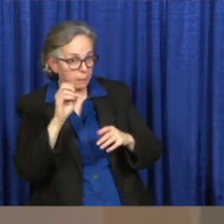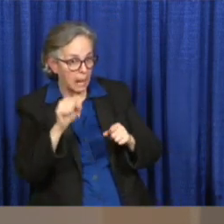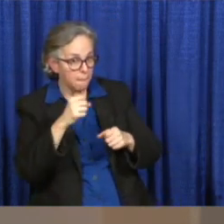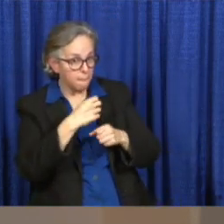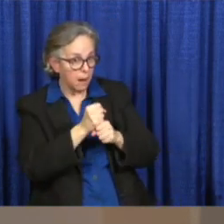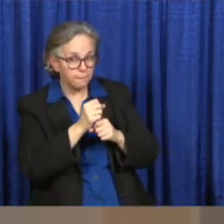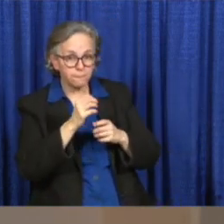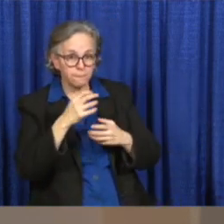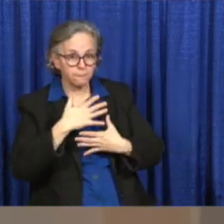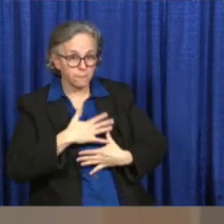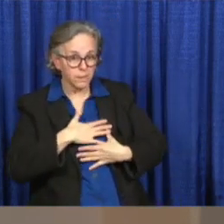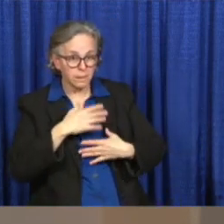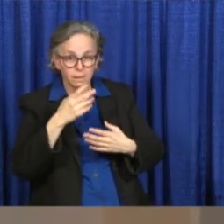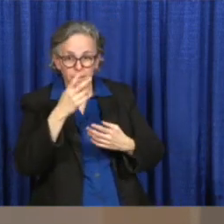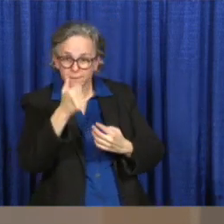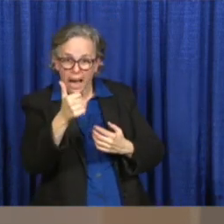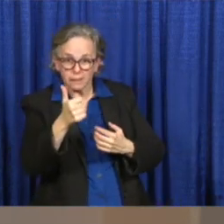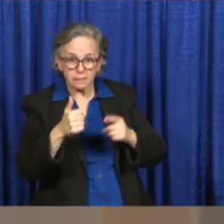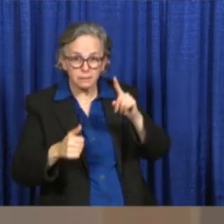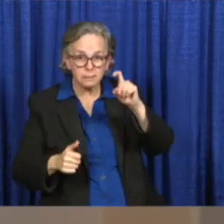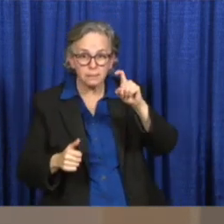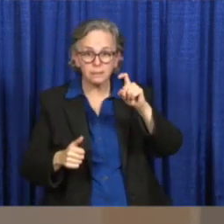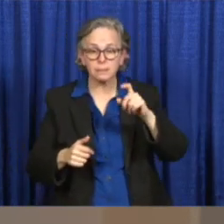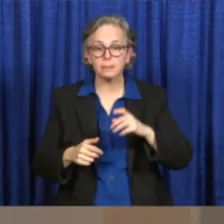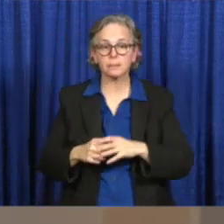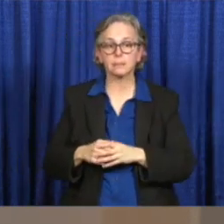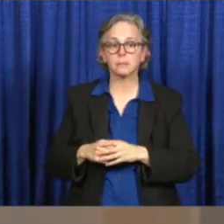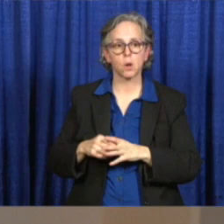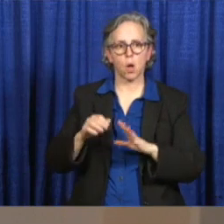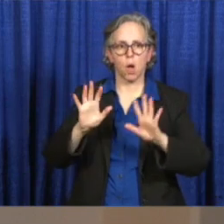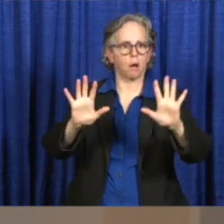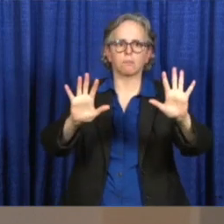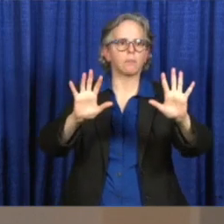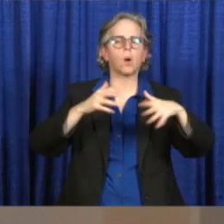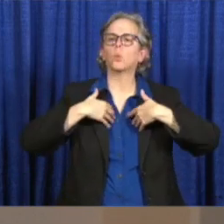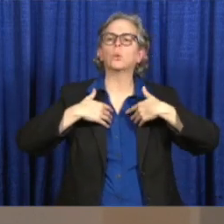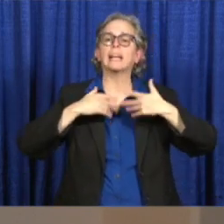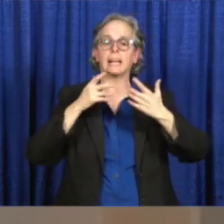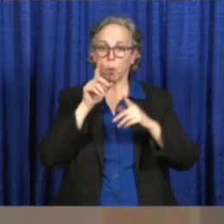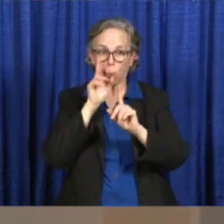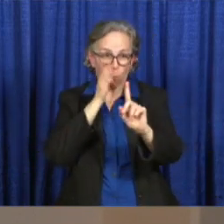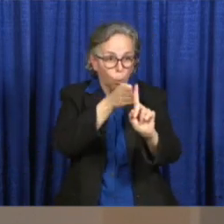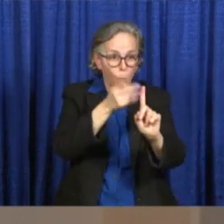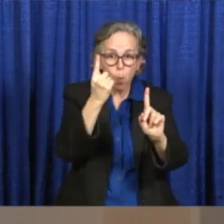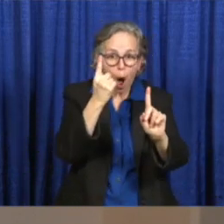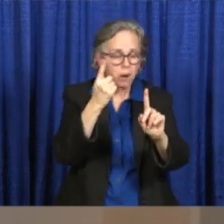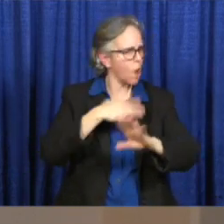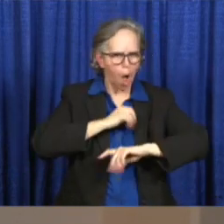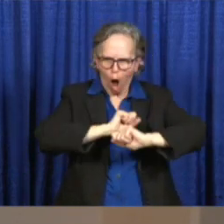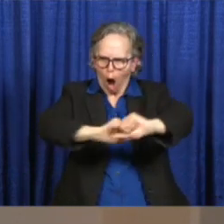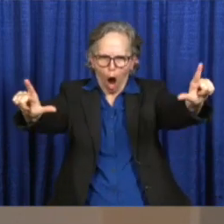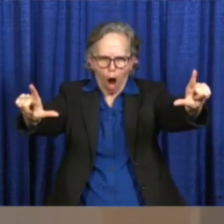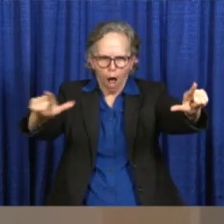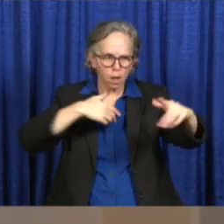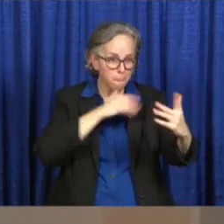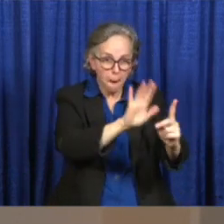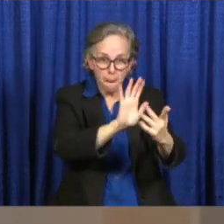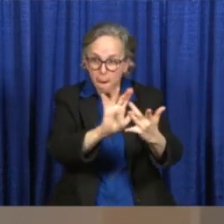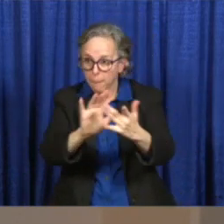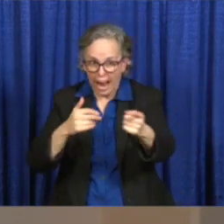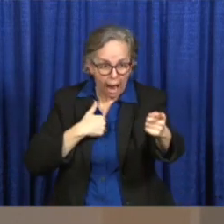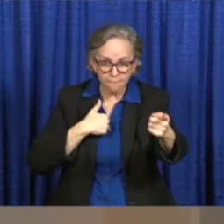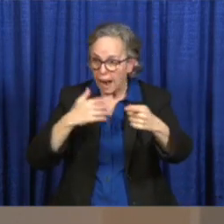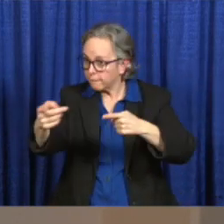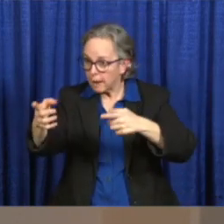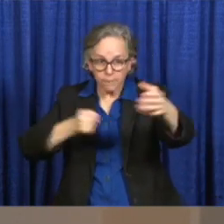quick? We have contacts with all of them. How successful those will ultimately be and where, what time